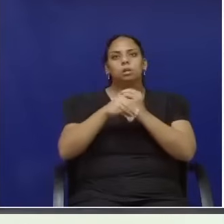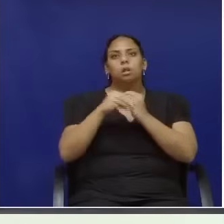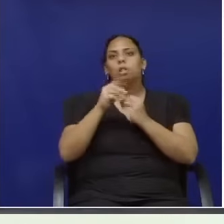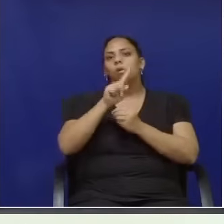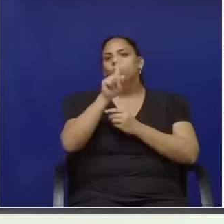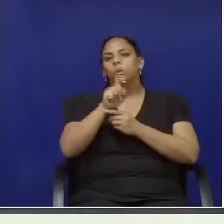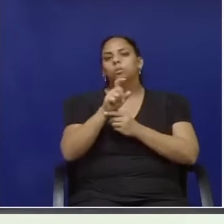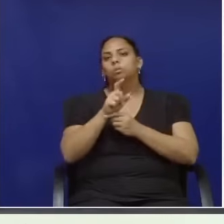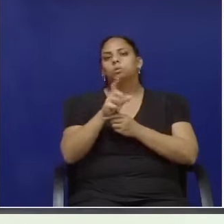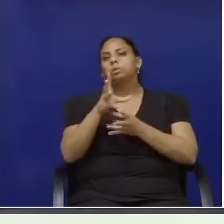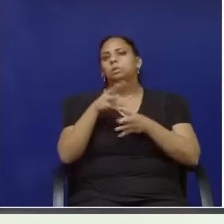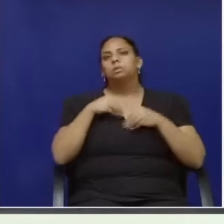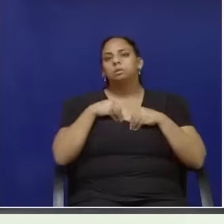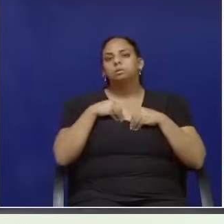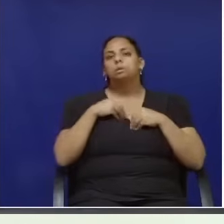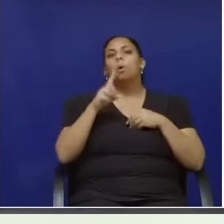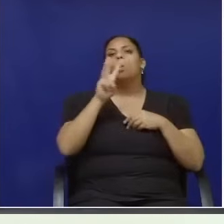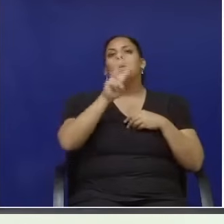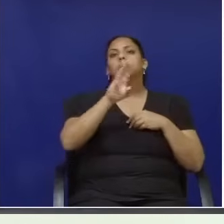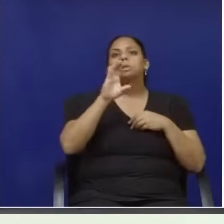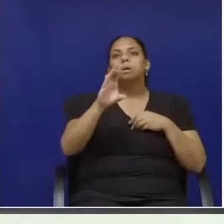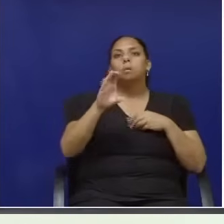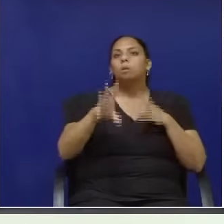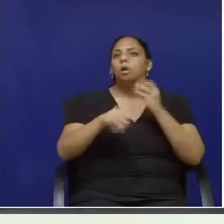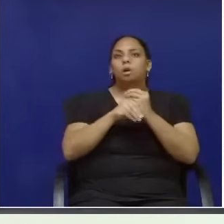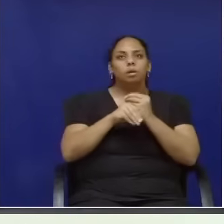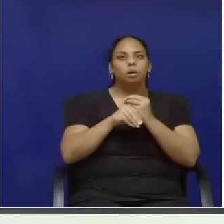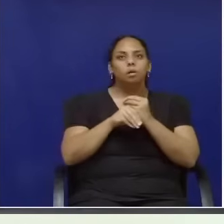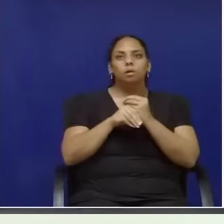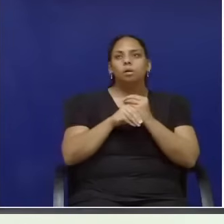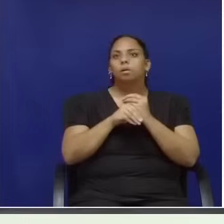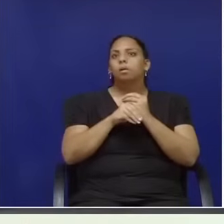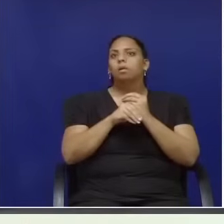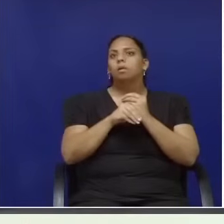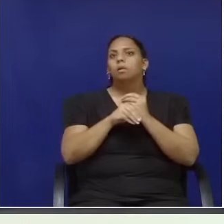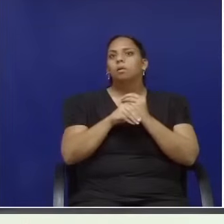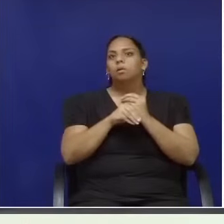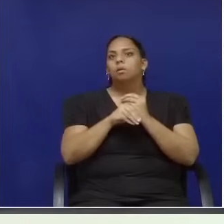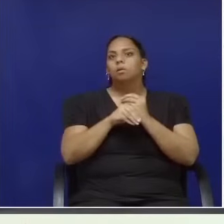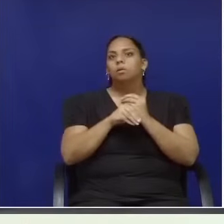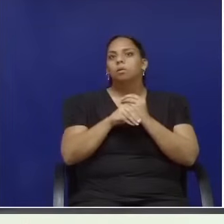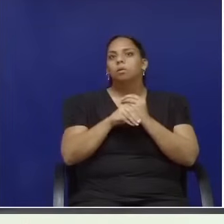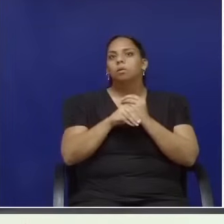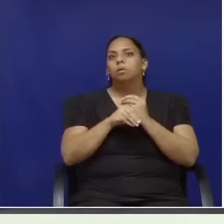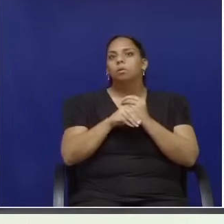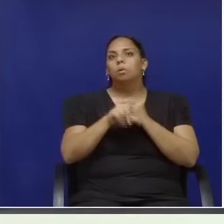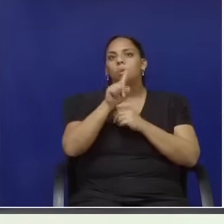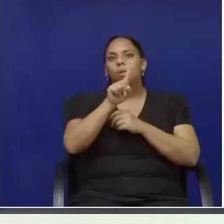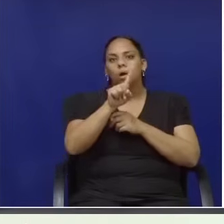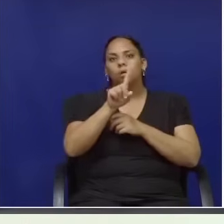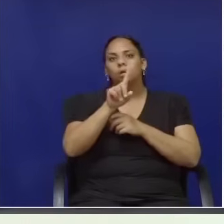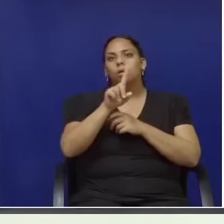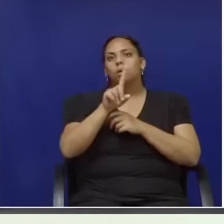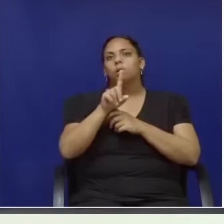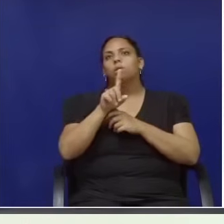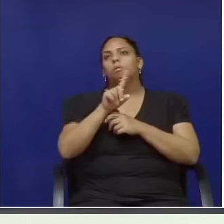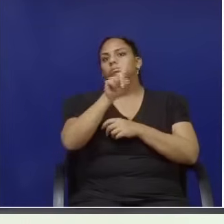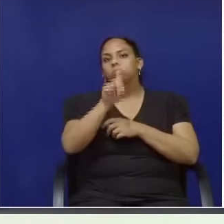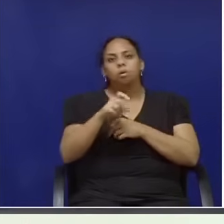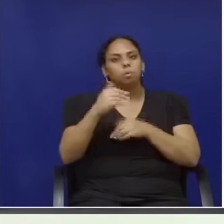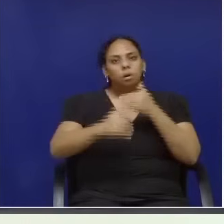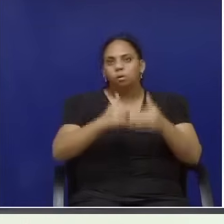Cape, 1, no additional requests were received. 1 request not